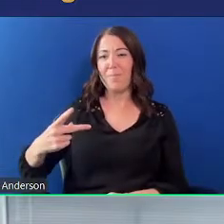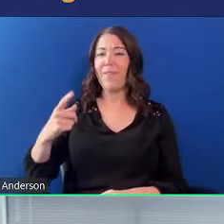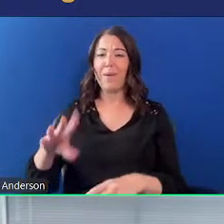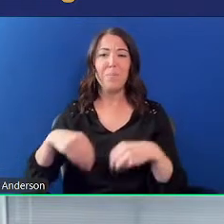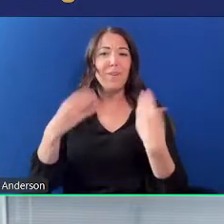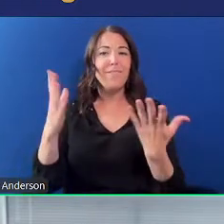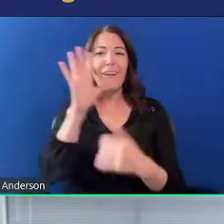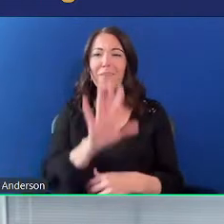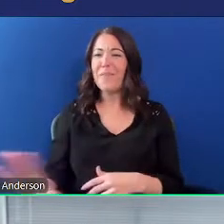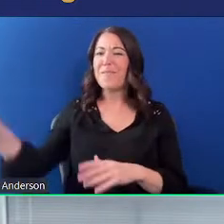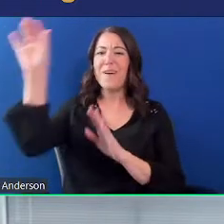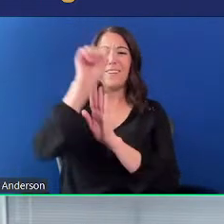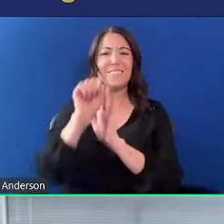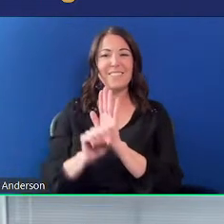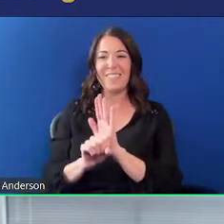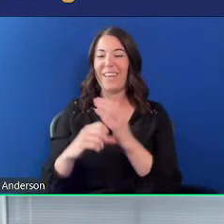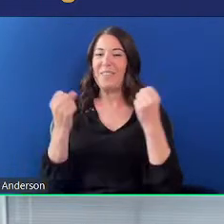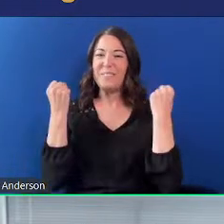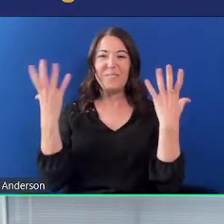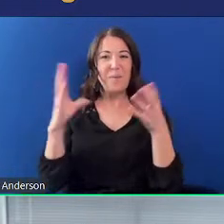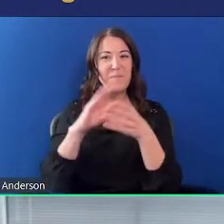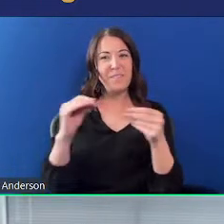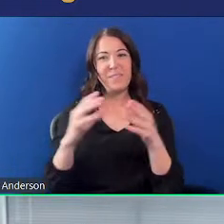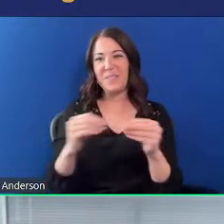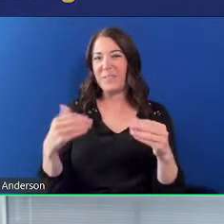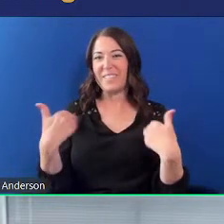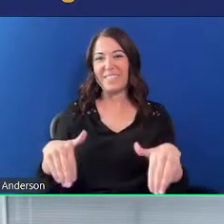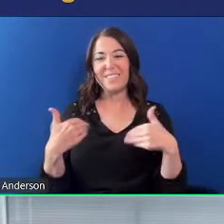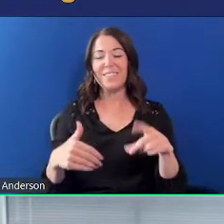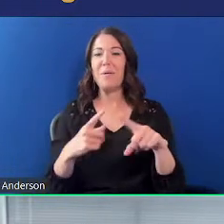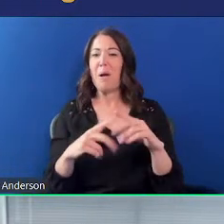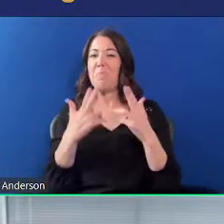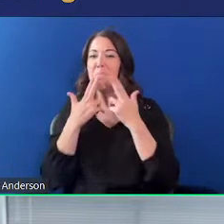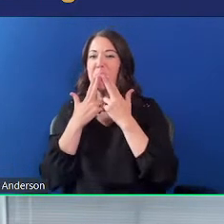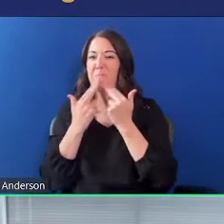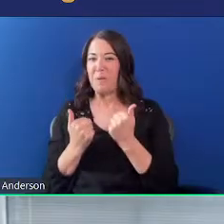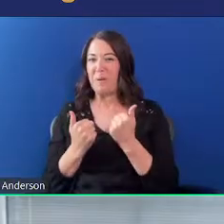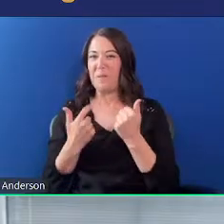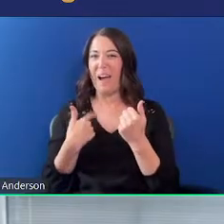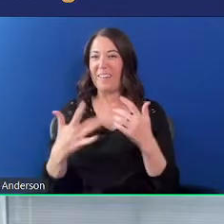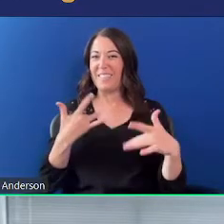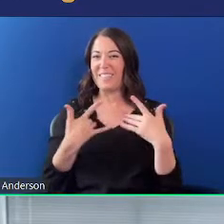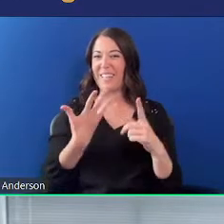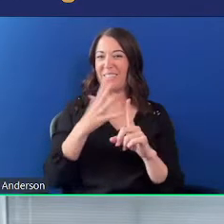there are many stories like Michaela's, but what a cutie to get to highlight today.